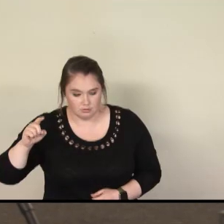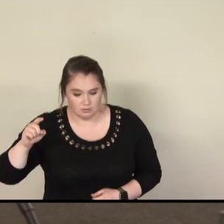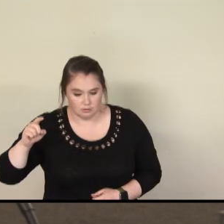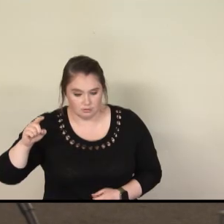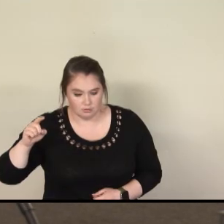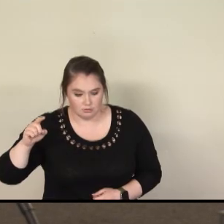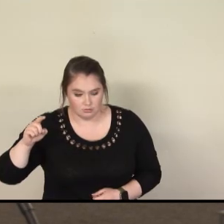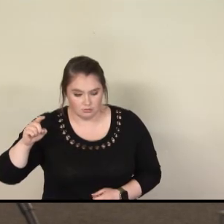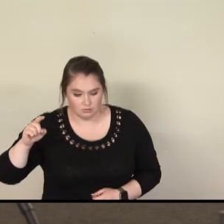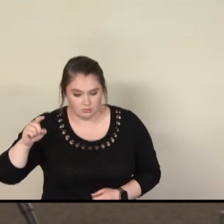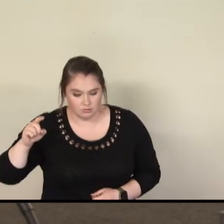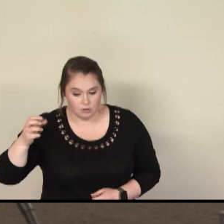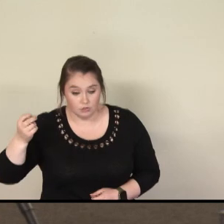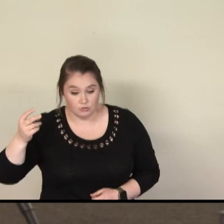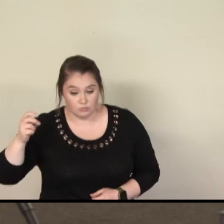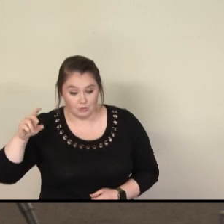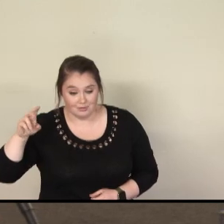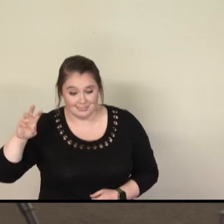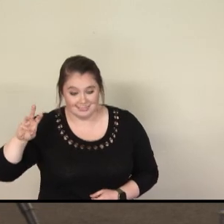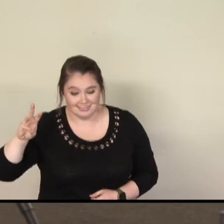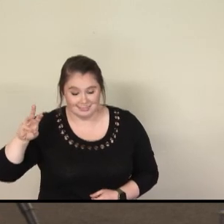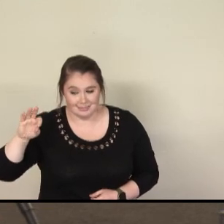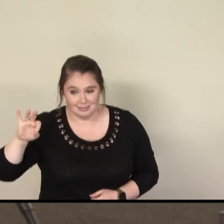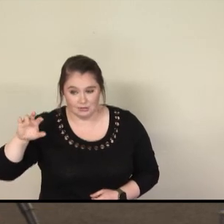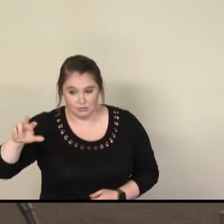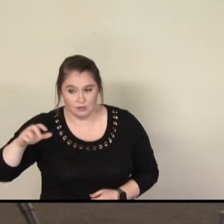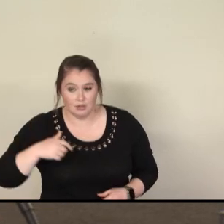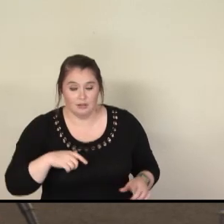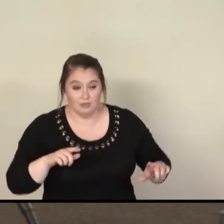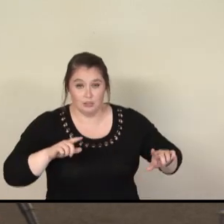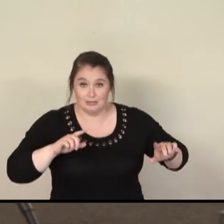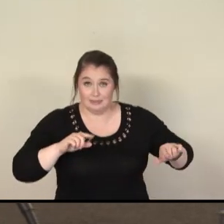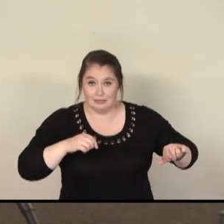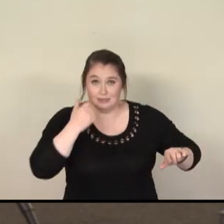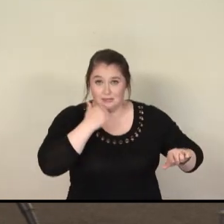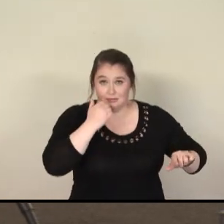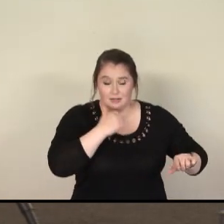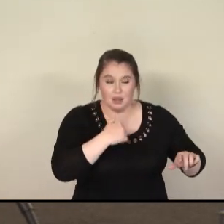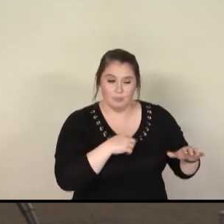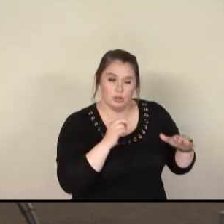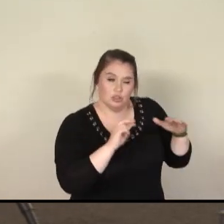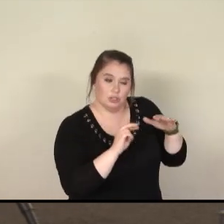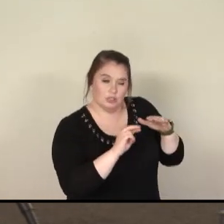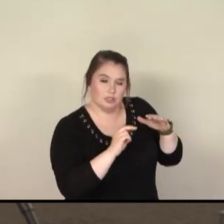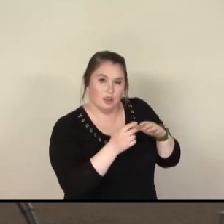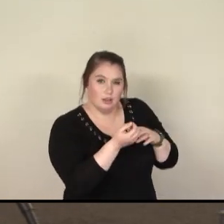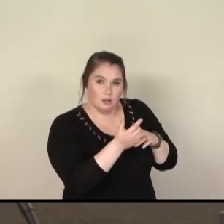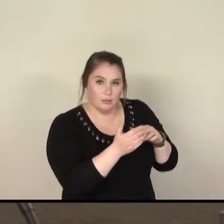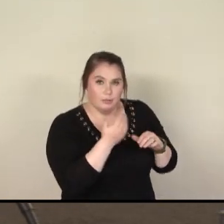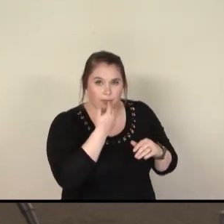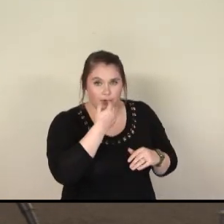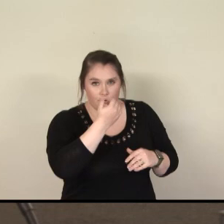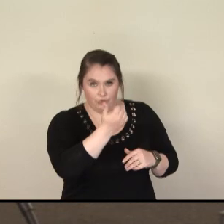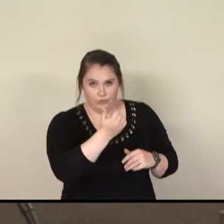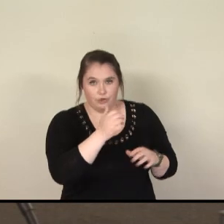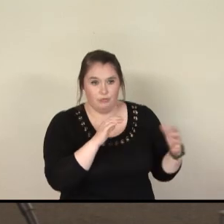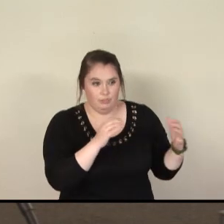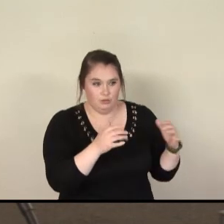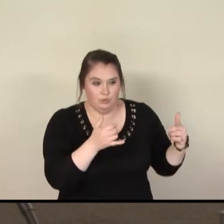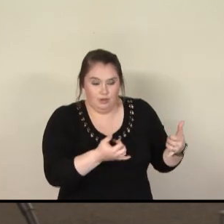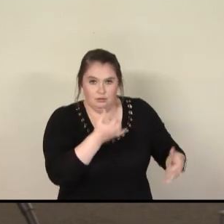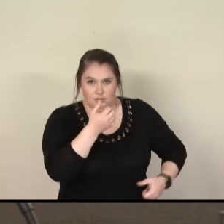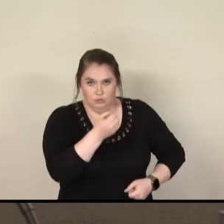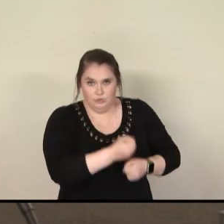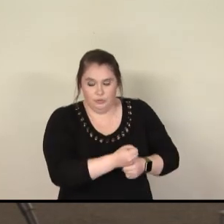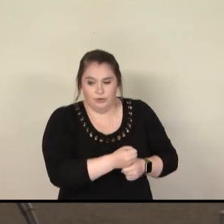13,776 in enrollment. And then in average daily attendance, I'm projecting it to be a little bit better based on what's happened this